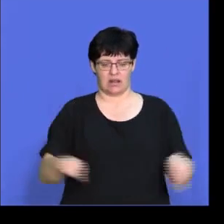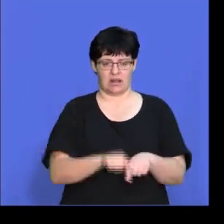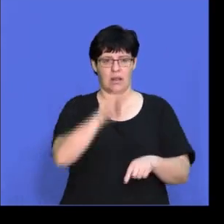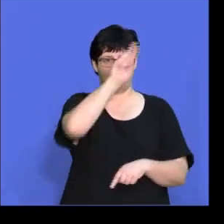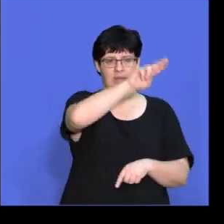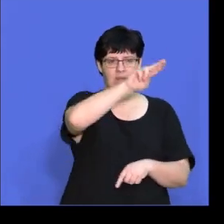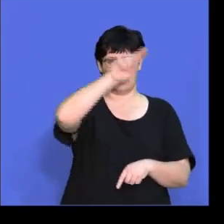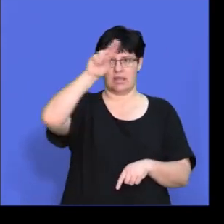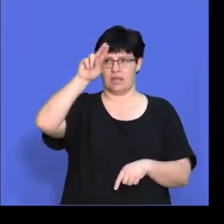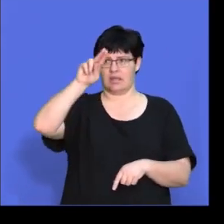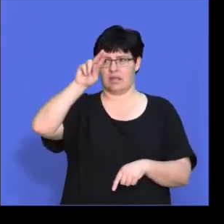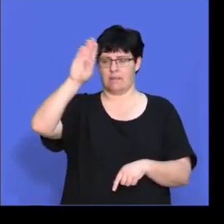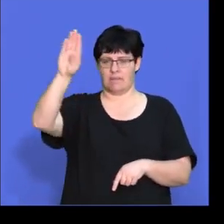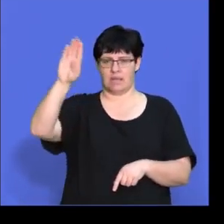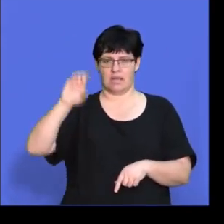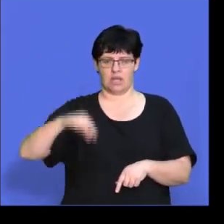rectangle